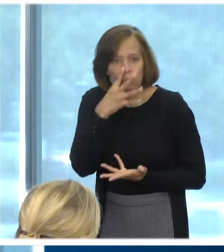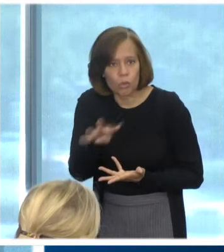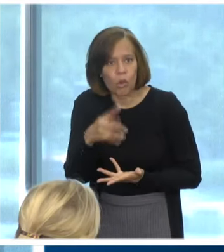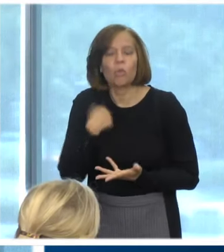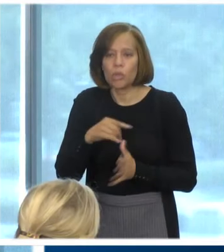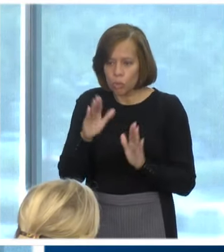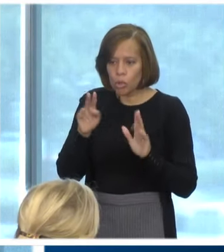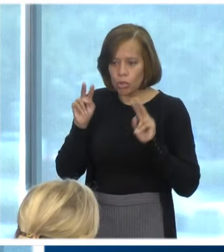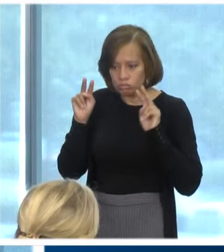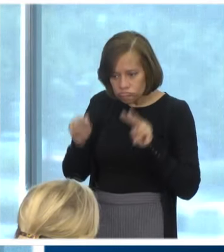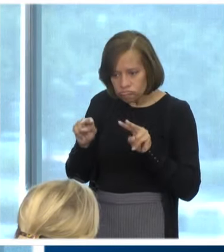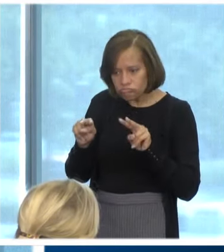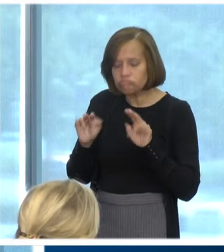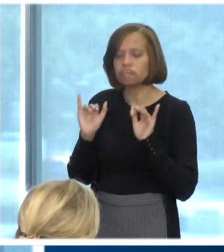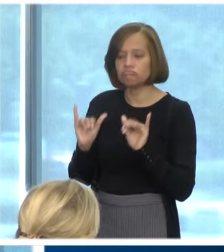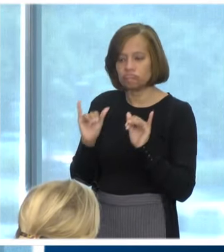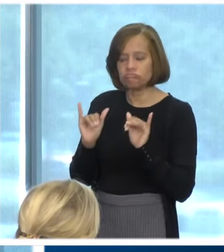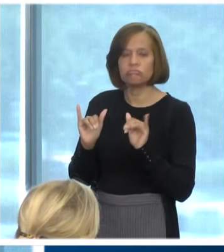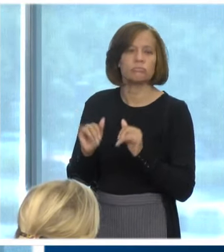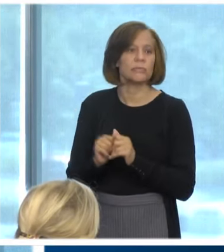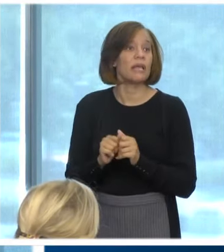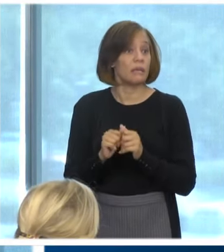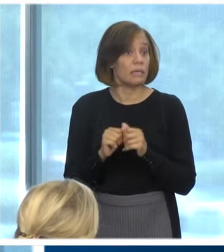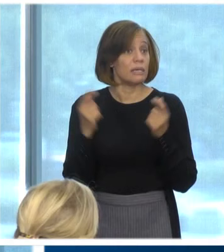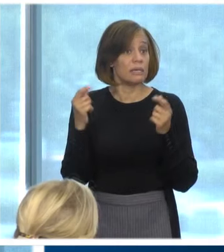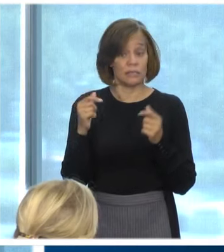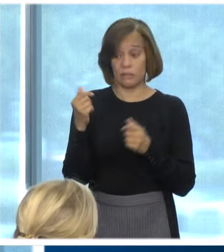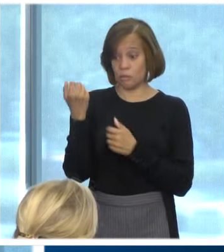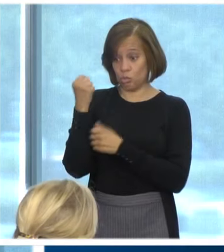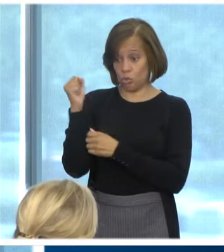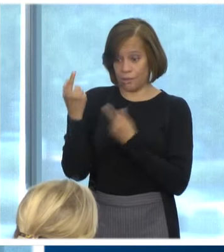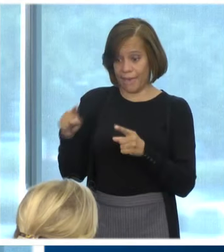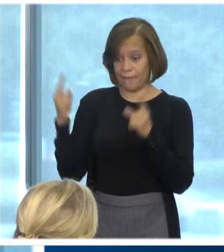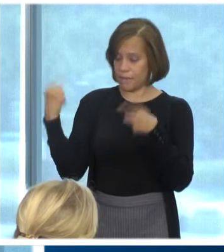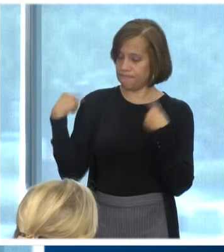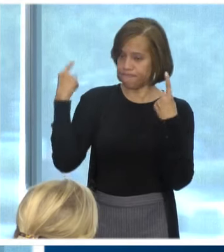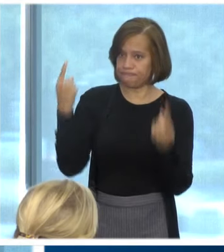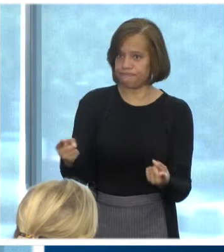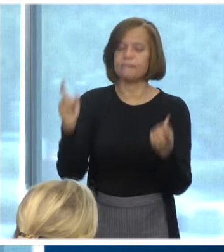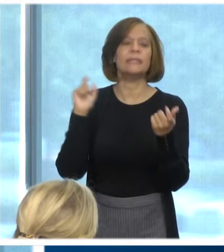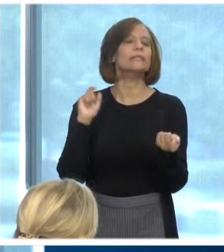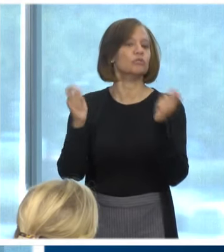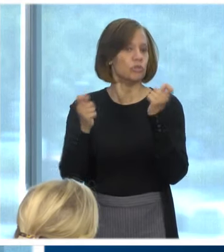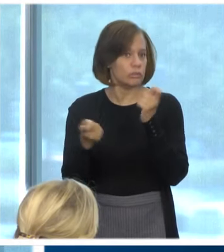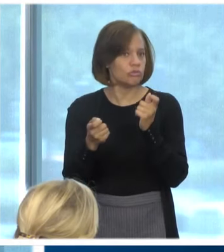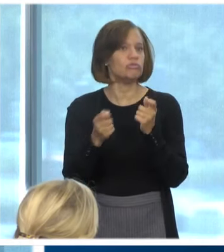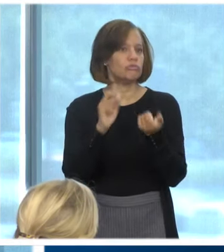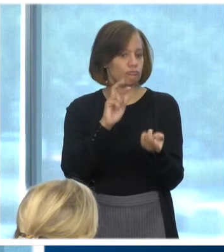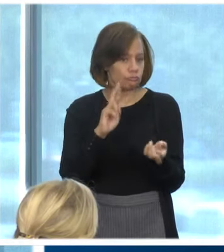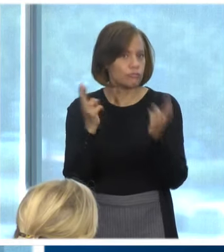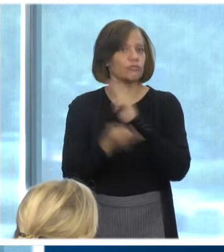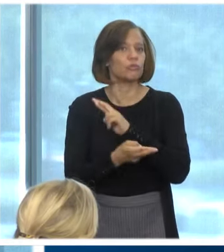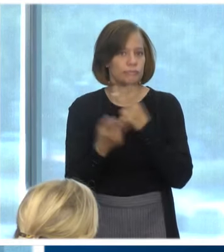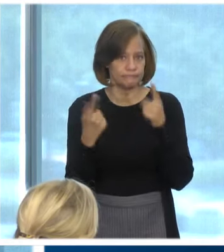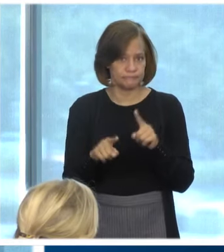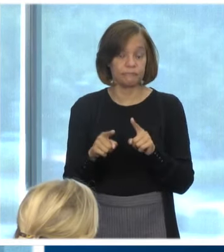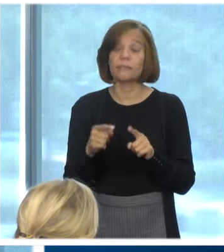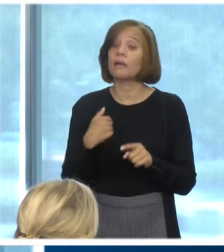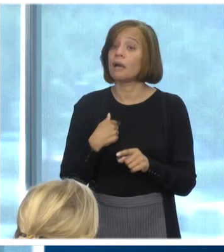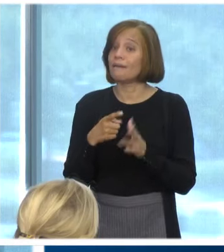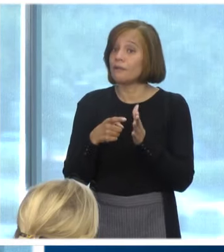Changes and reforms that are underway since the protests were handled. I have ordered our SWAT